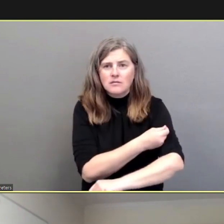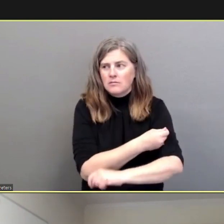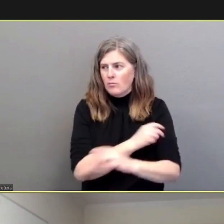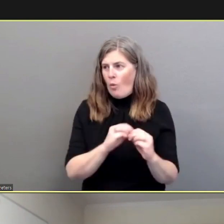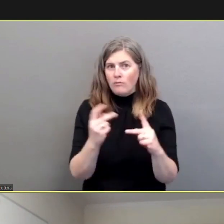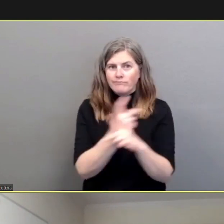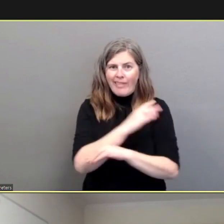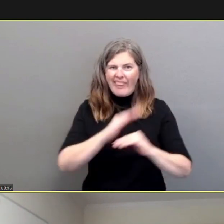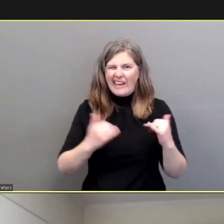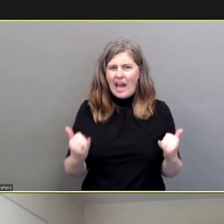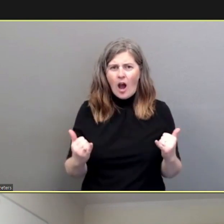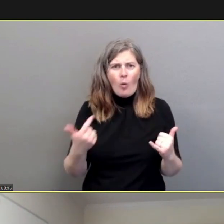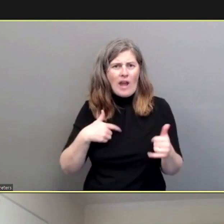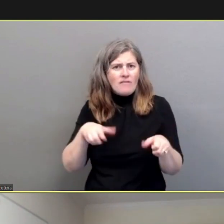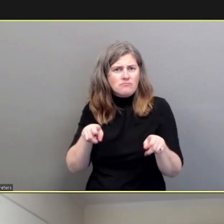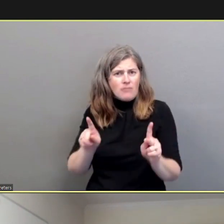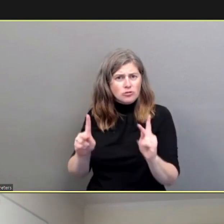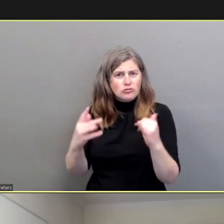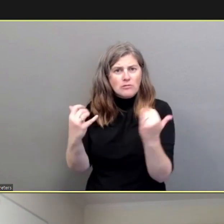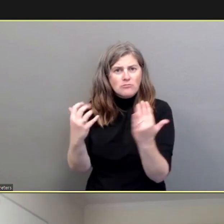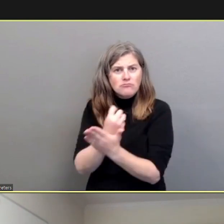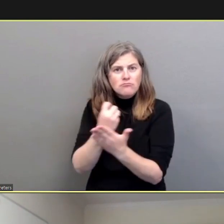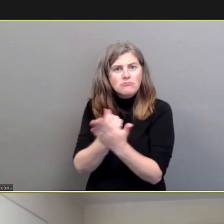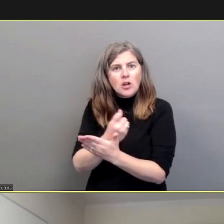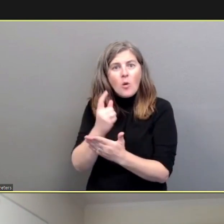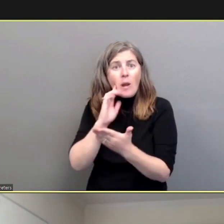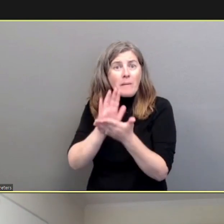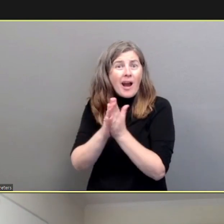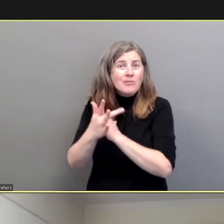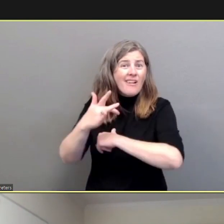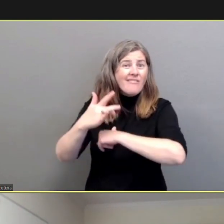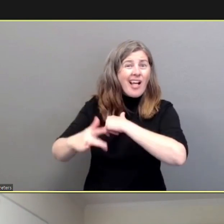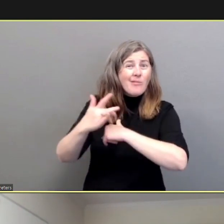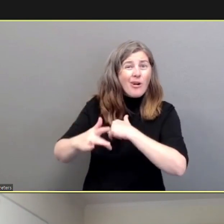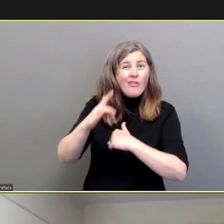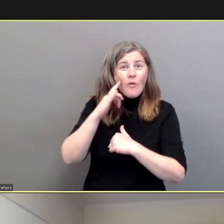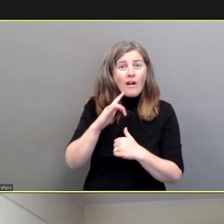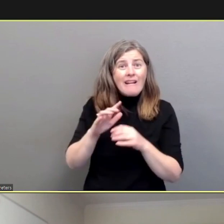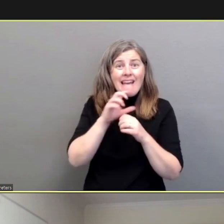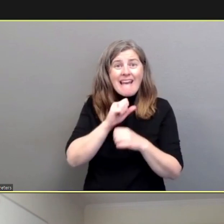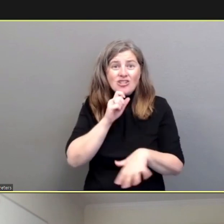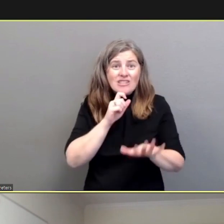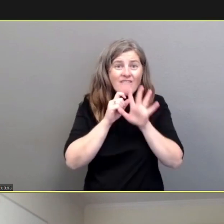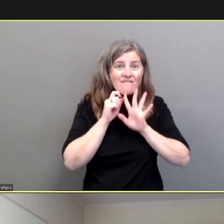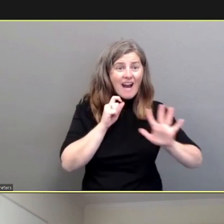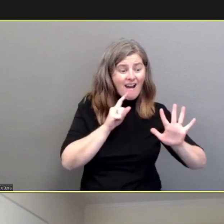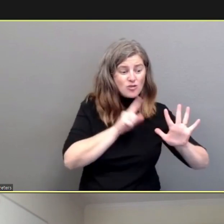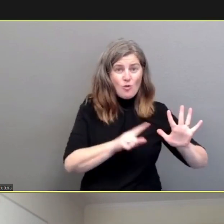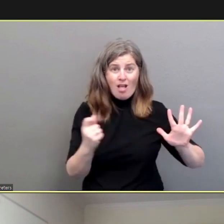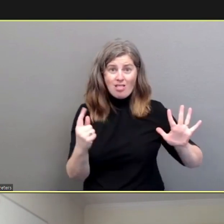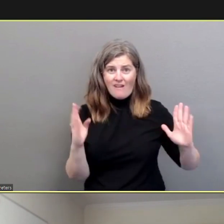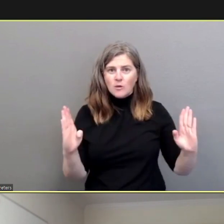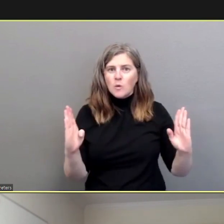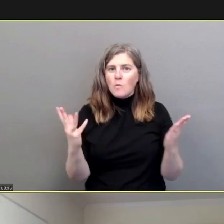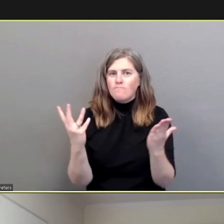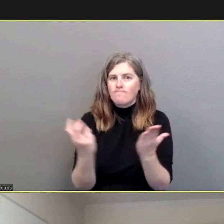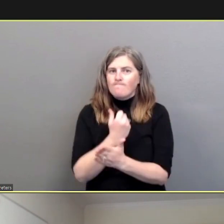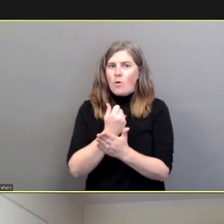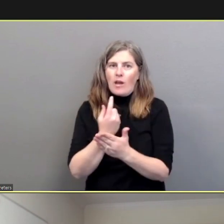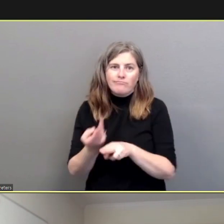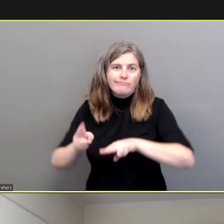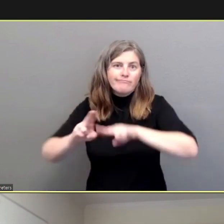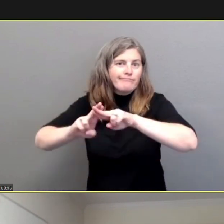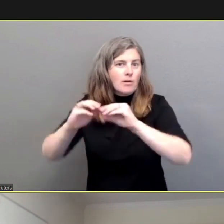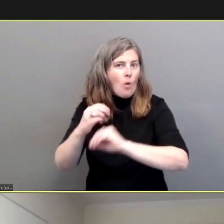think we've got a great opportunity when the vaccine becomes available for 5 to 11-year-olds. I think that will be a chance to vaccinate